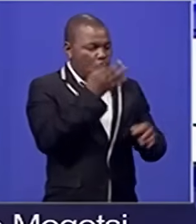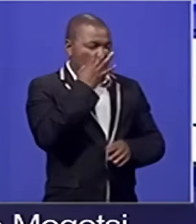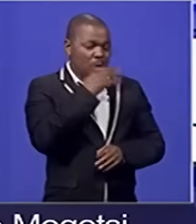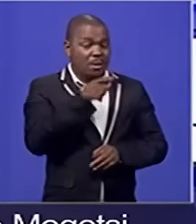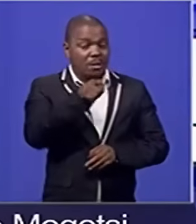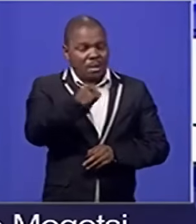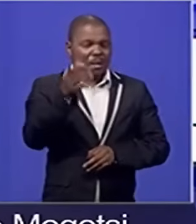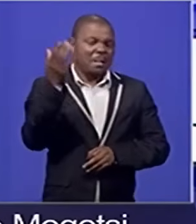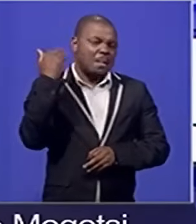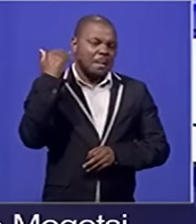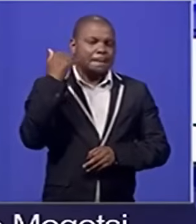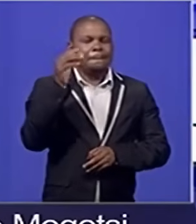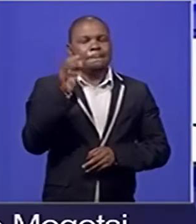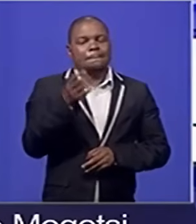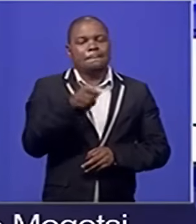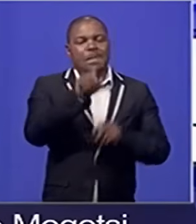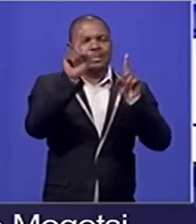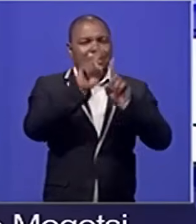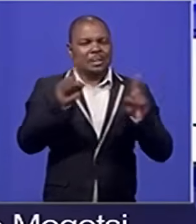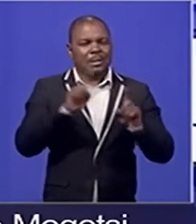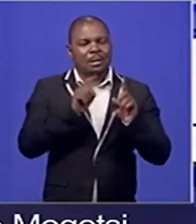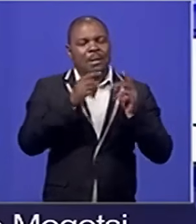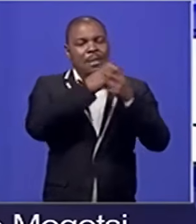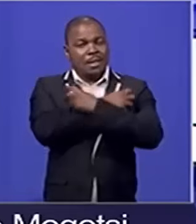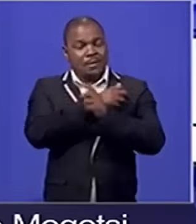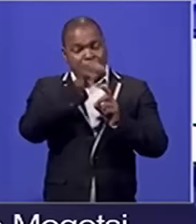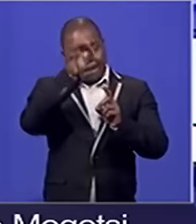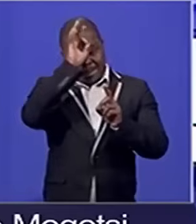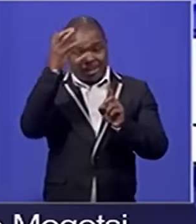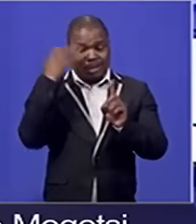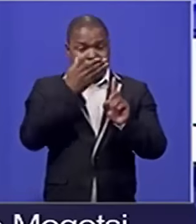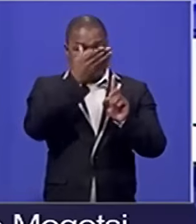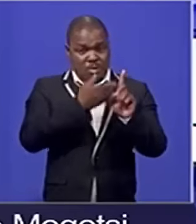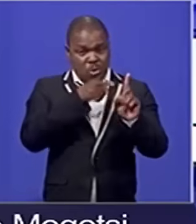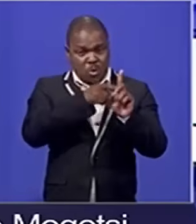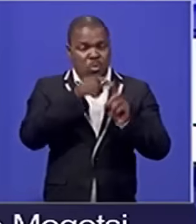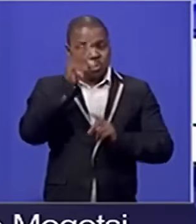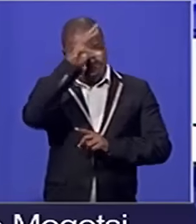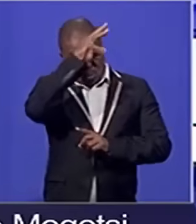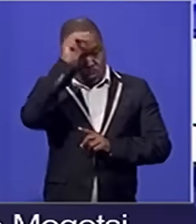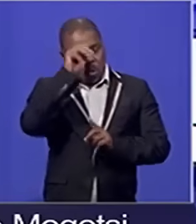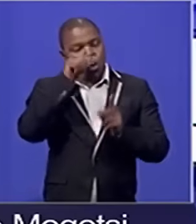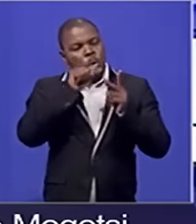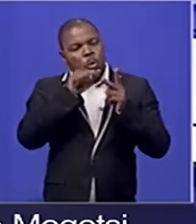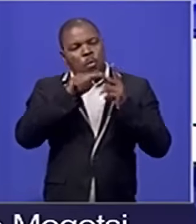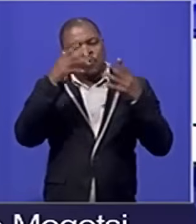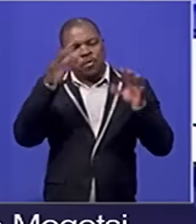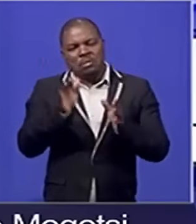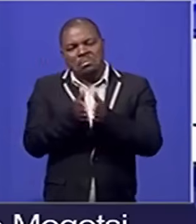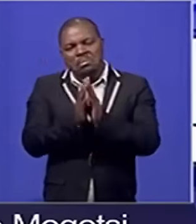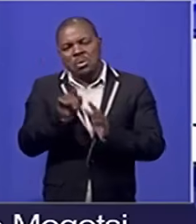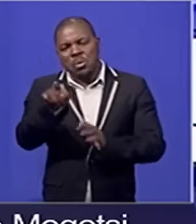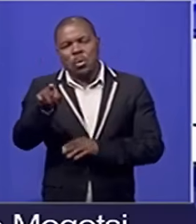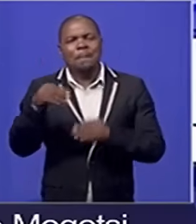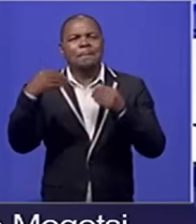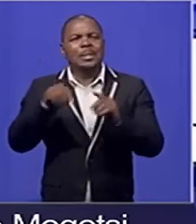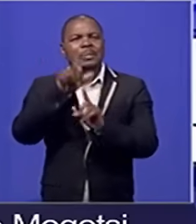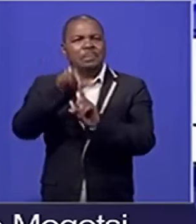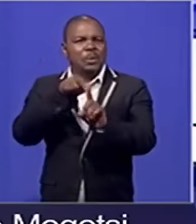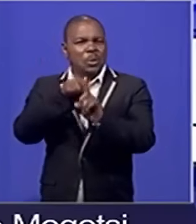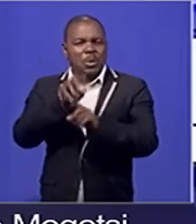lego matšatšing a maikhutšo a wa ekgethilego Senzo Mchunu a ilego a nyaka dikeletšo go rakgwebo wa ka North West Brown Mogotsi tšeo di